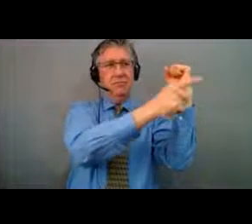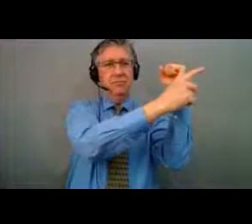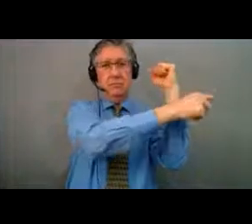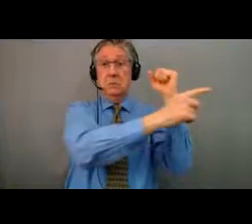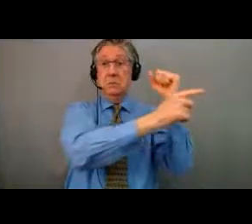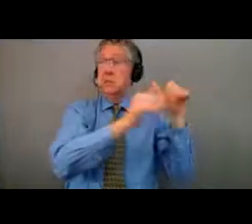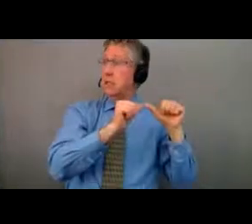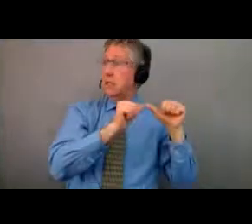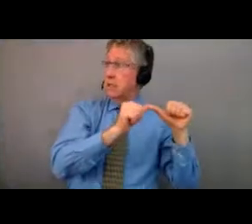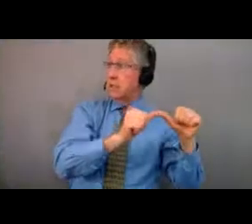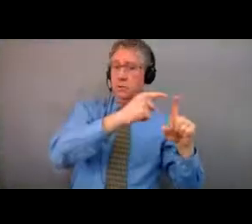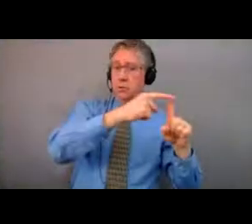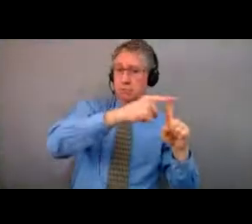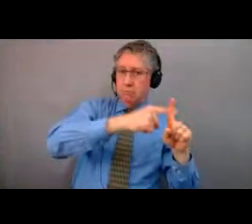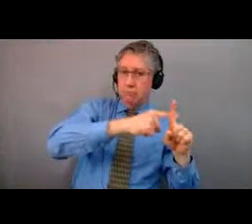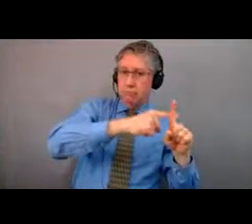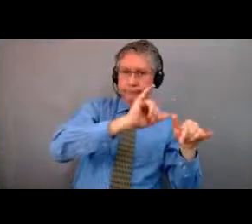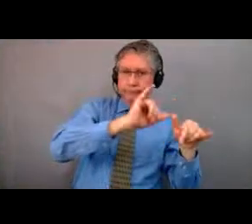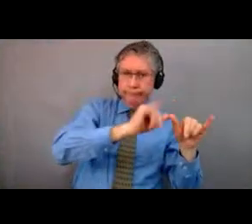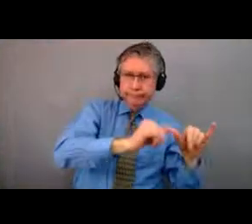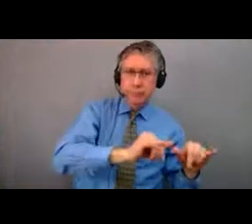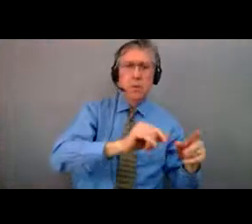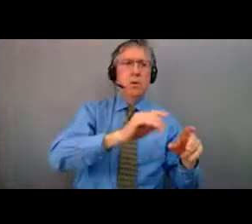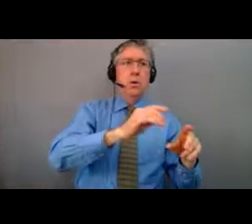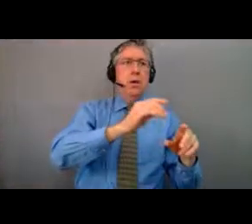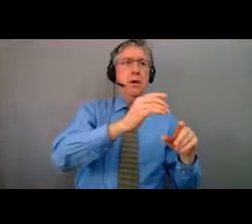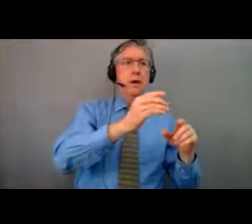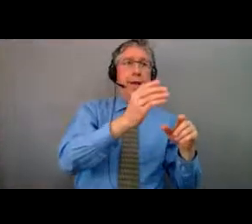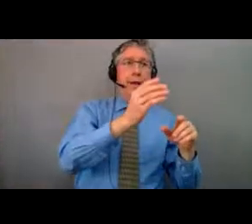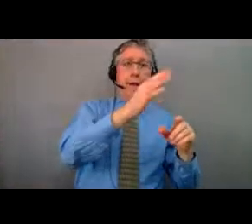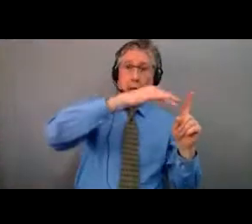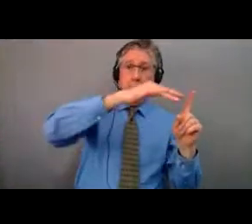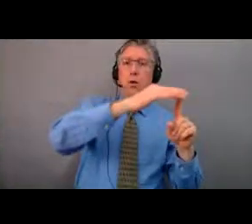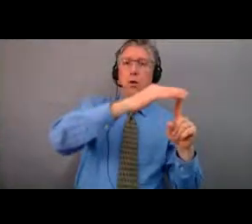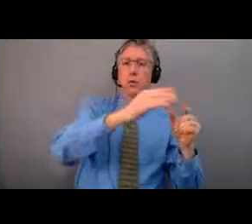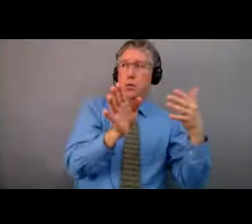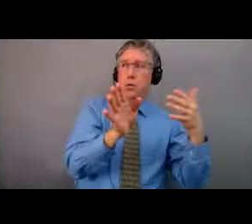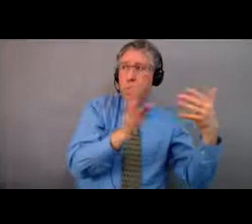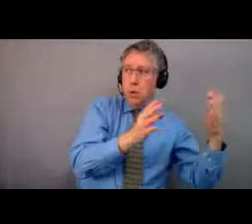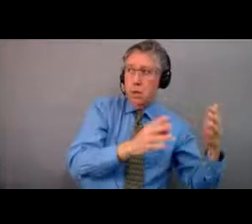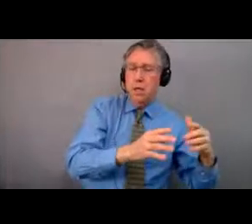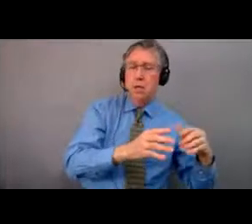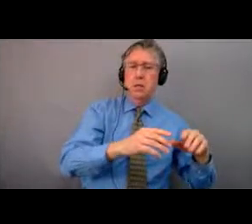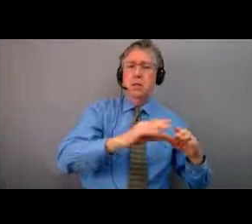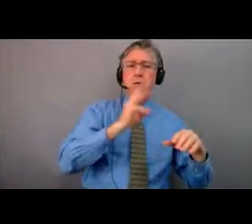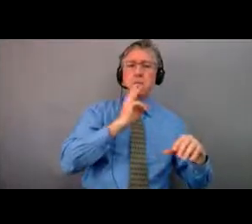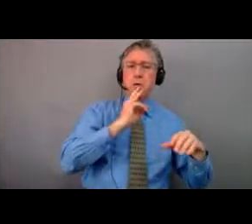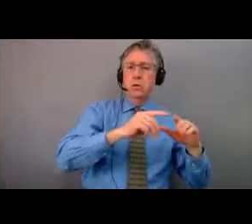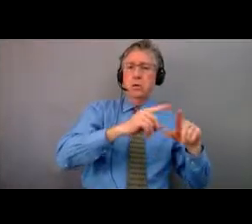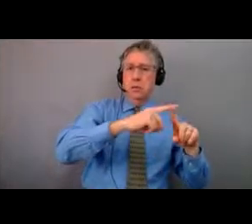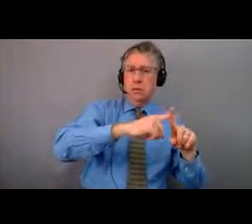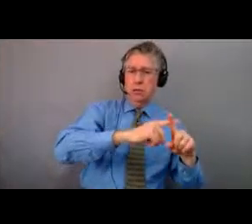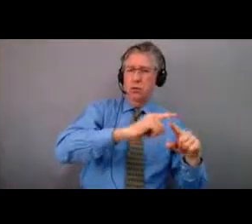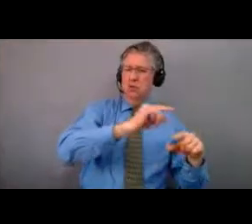surface meteorology, air temperature, wind, and these basic variables. And